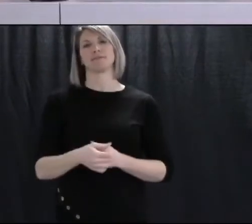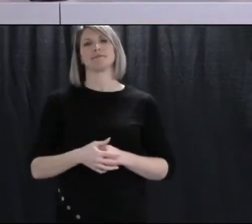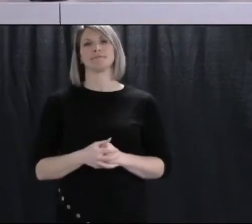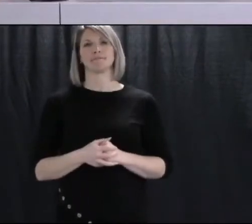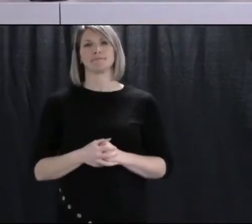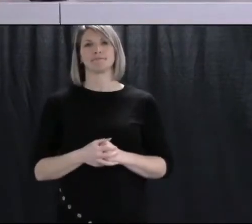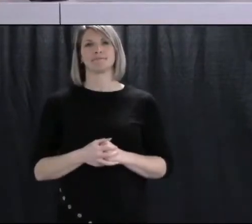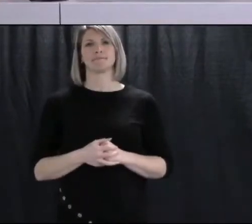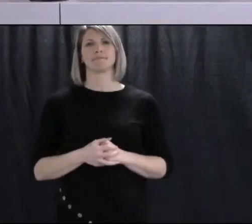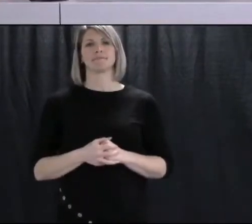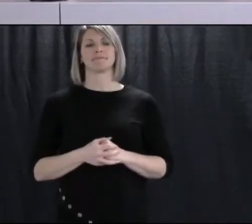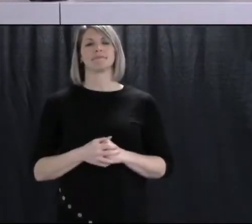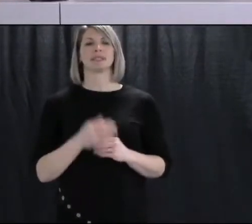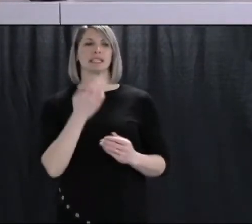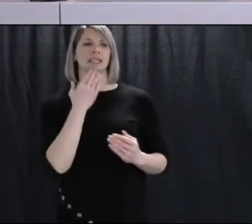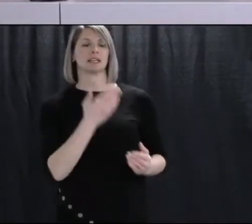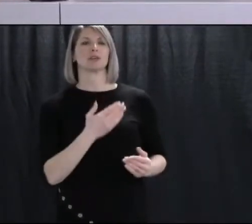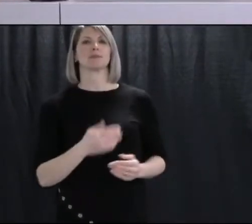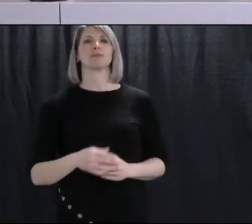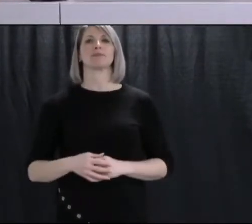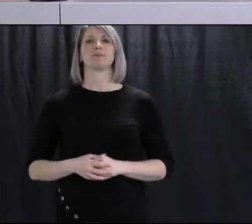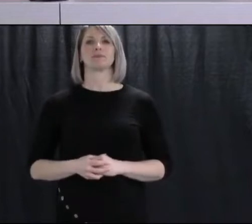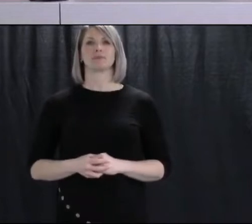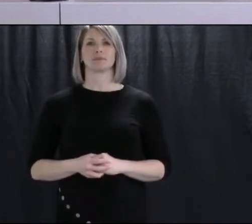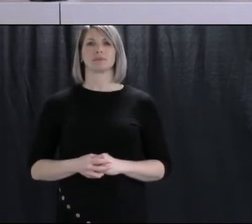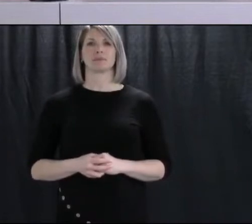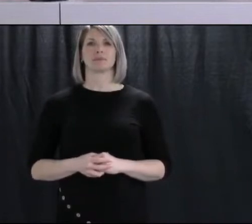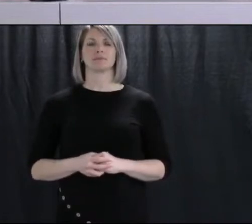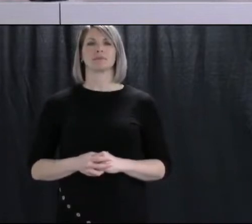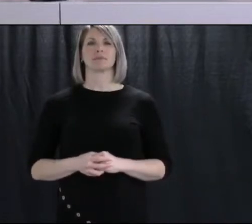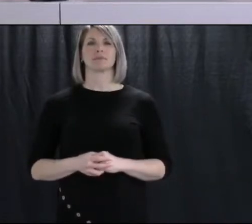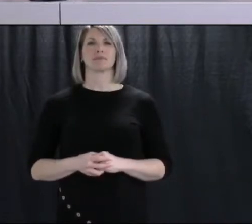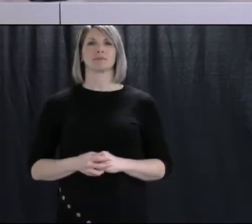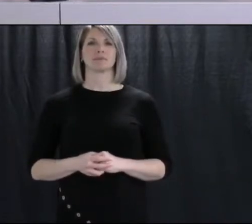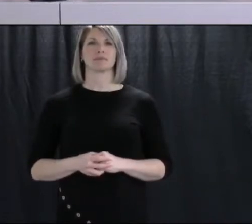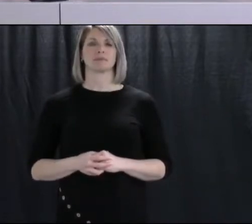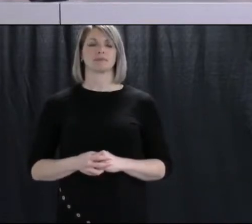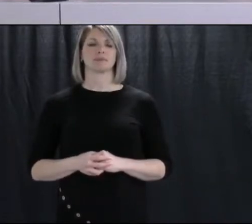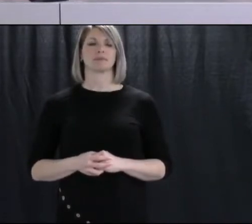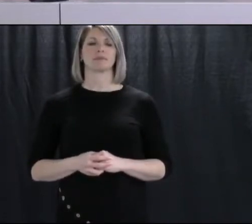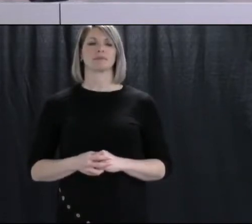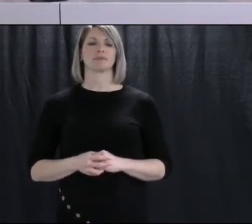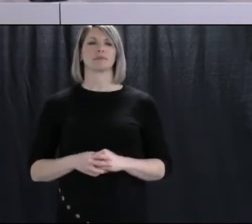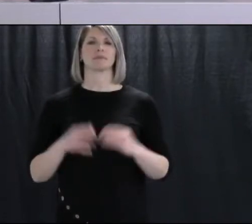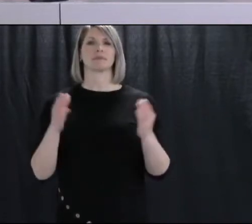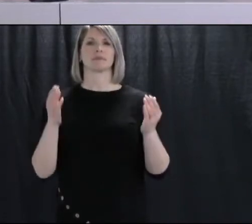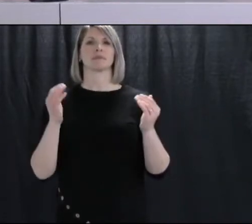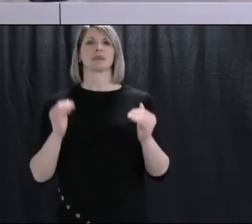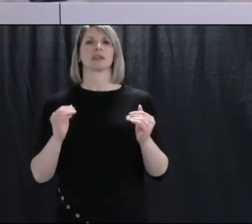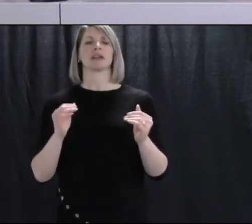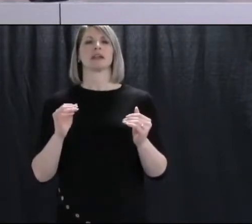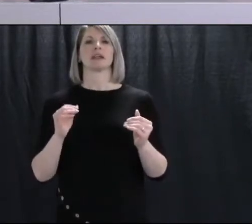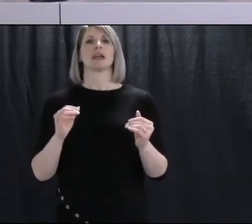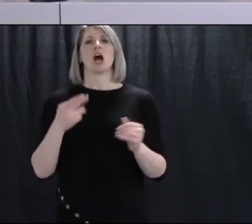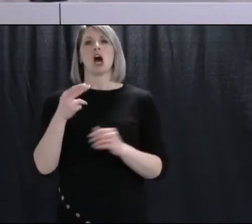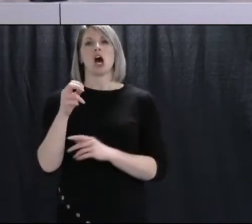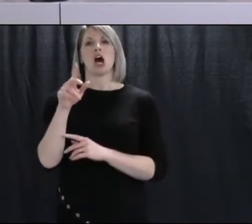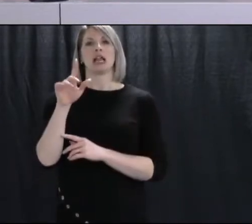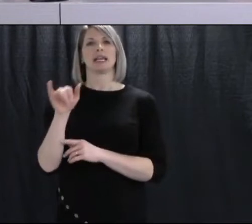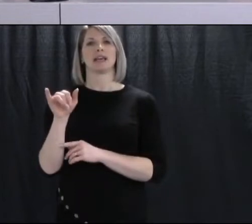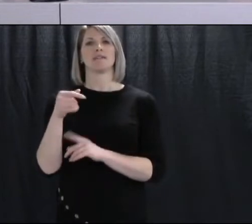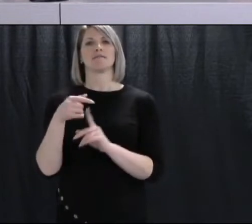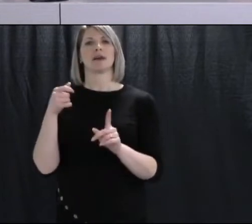Thank you. Thank you. The next question is from Holly Mackenzie-Sutter from Canadian Press. Please go ahead.